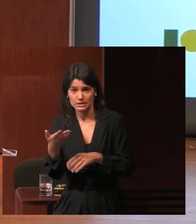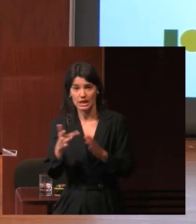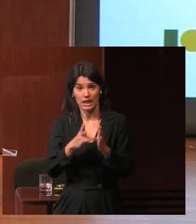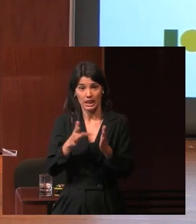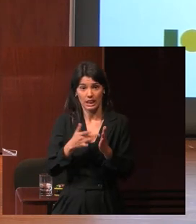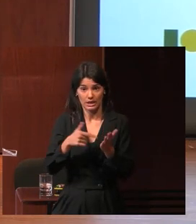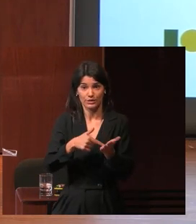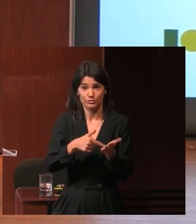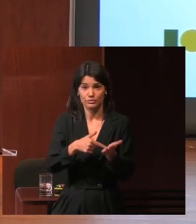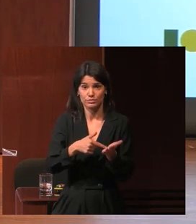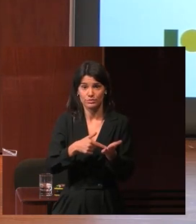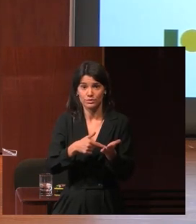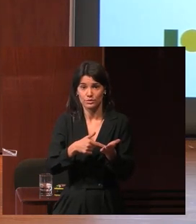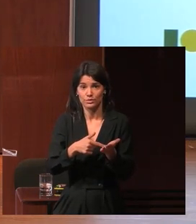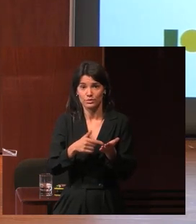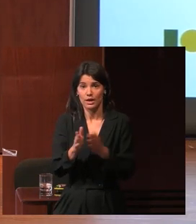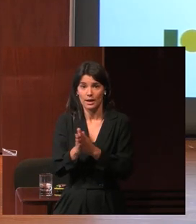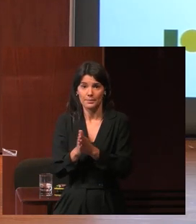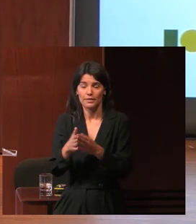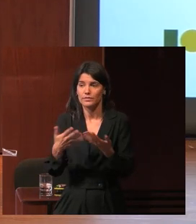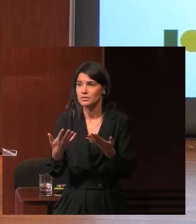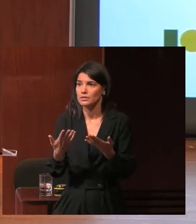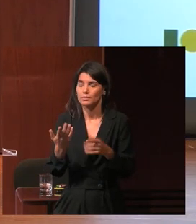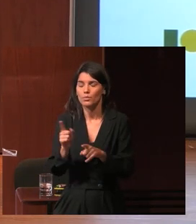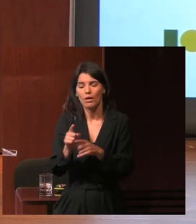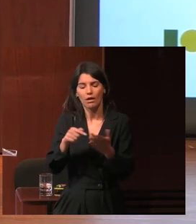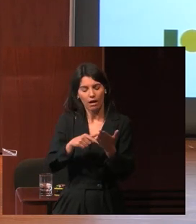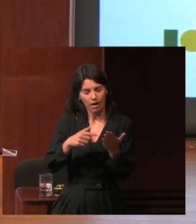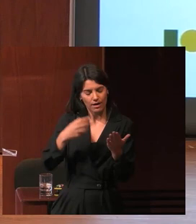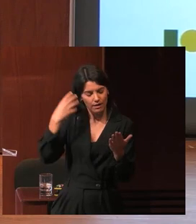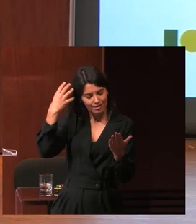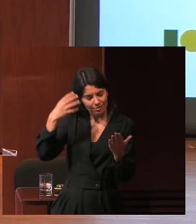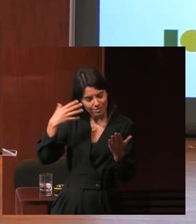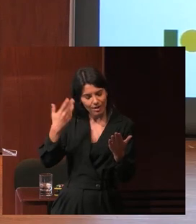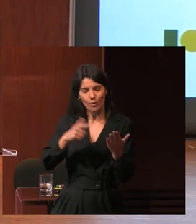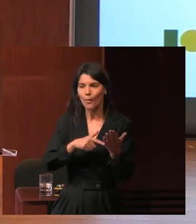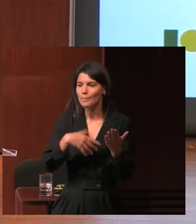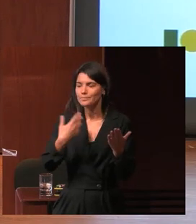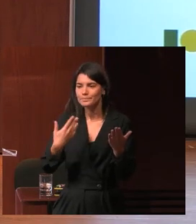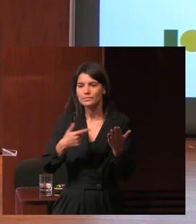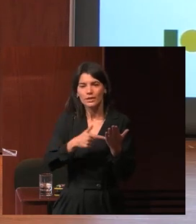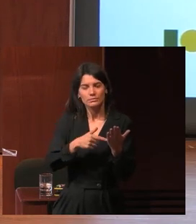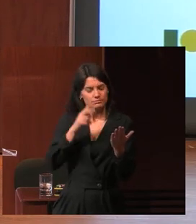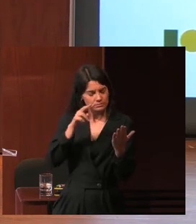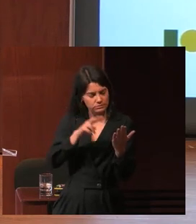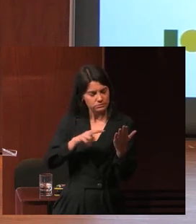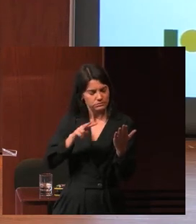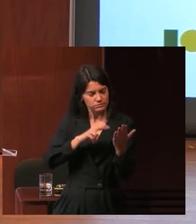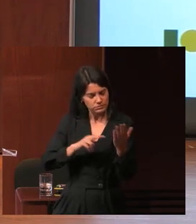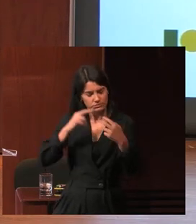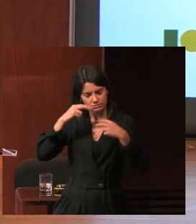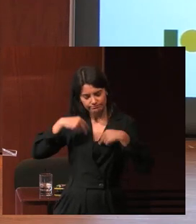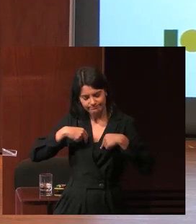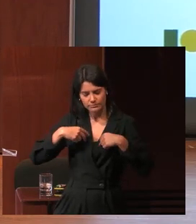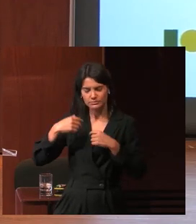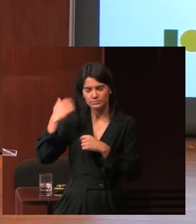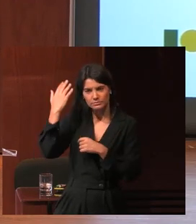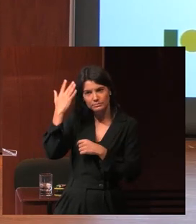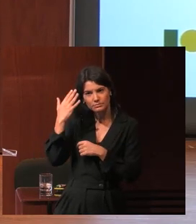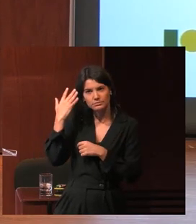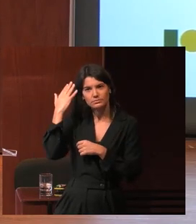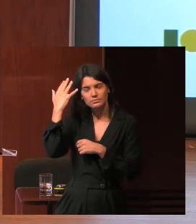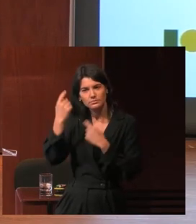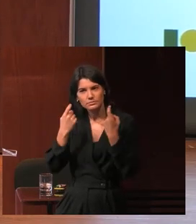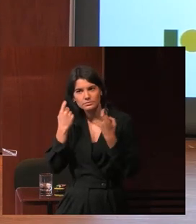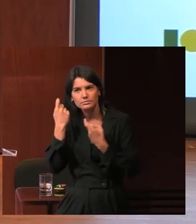thinking, contemplation, and a slower pleasure as well, yes, and a slower way of